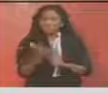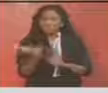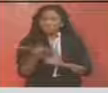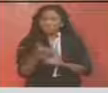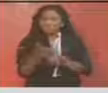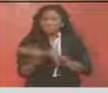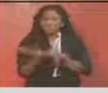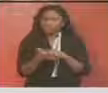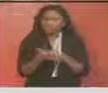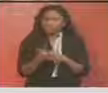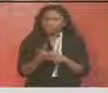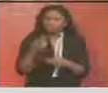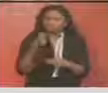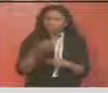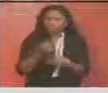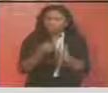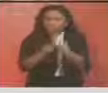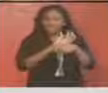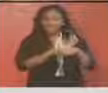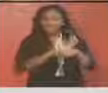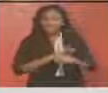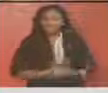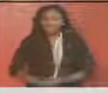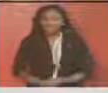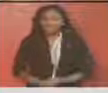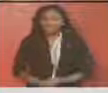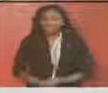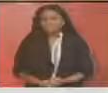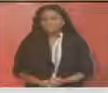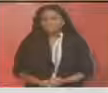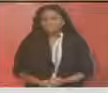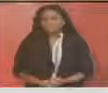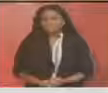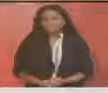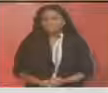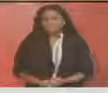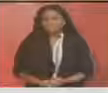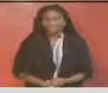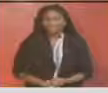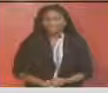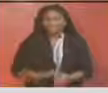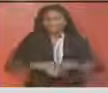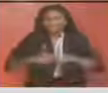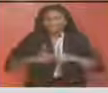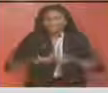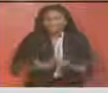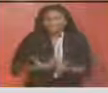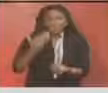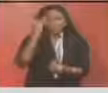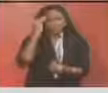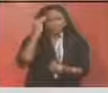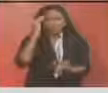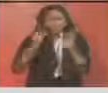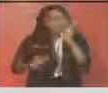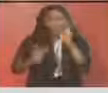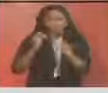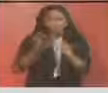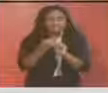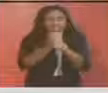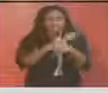the Brazilian variant, the South African variant, and the Brazilian variant. And they are characterized by specific groups, or what we